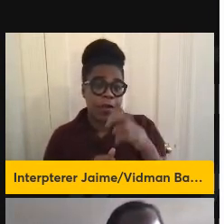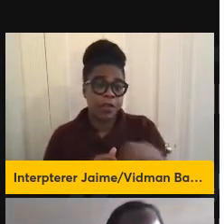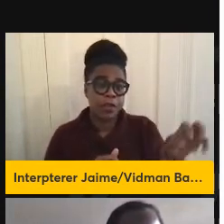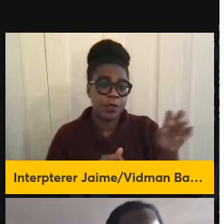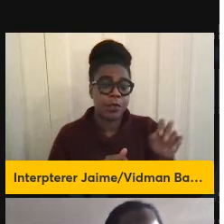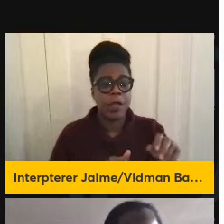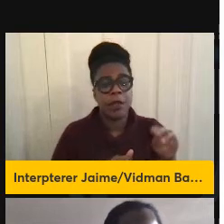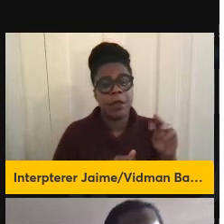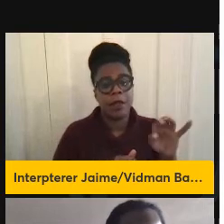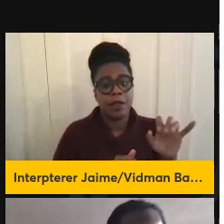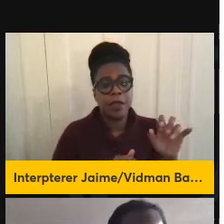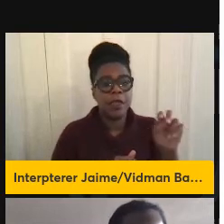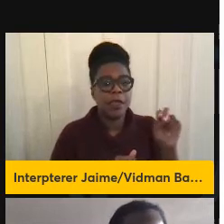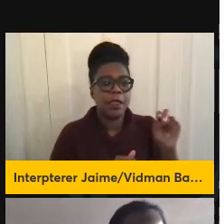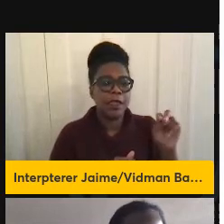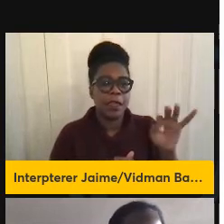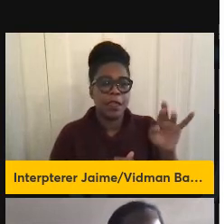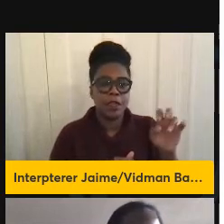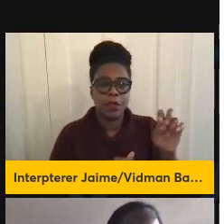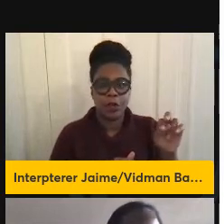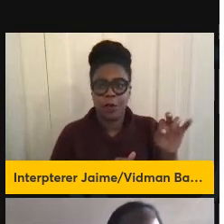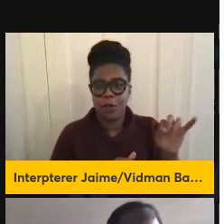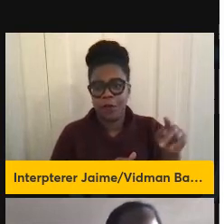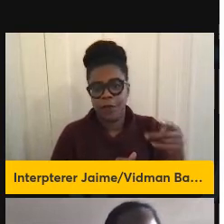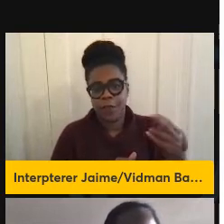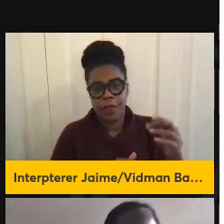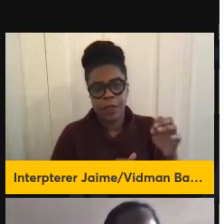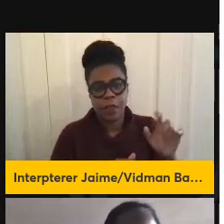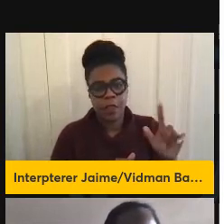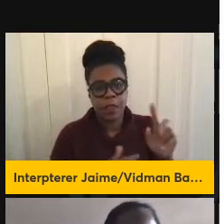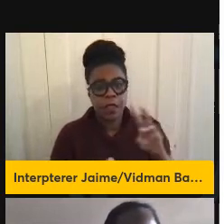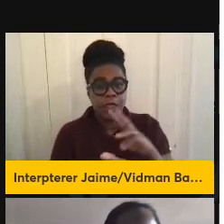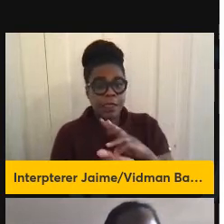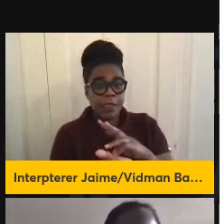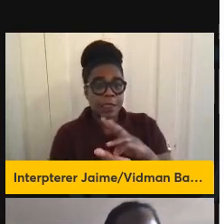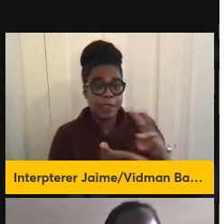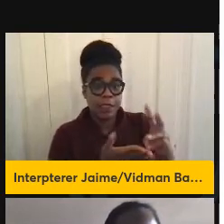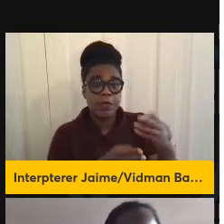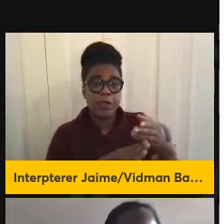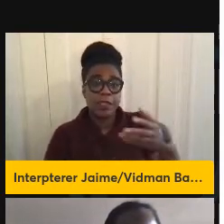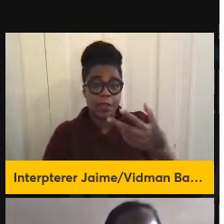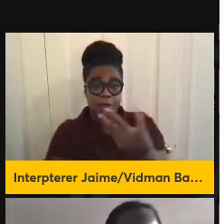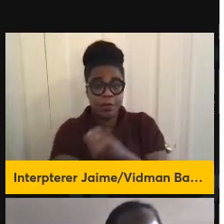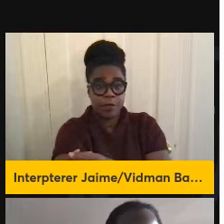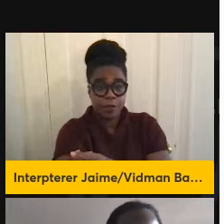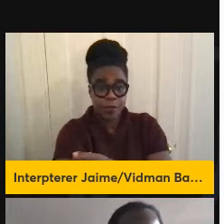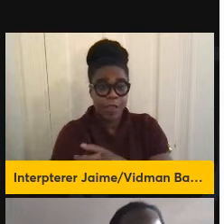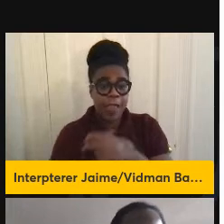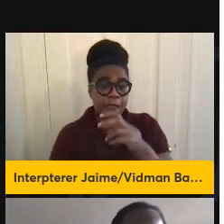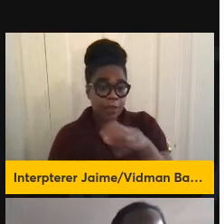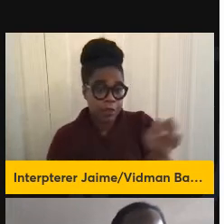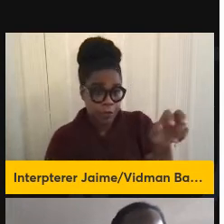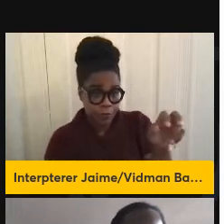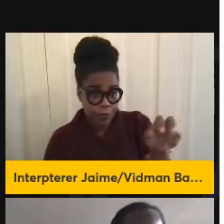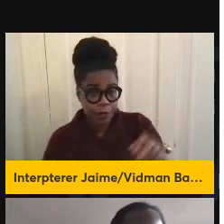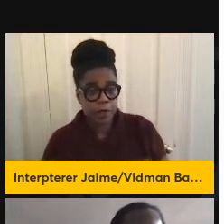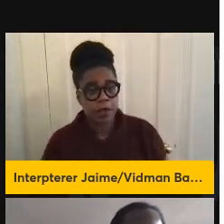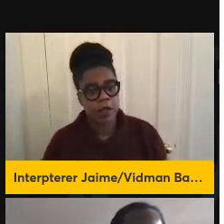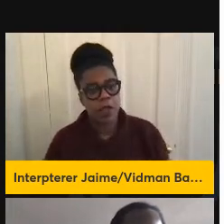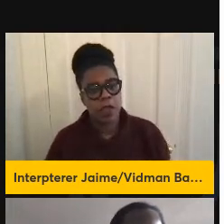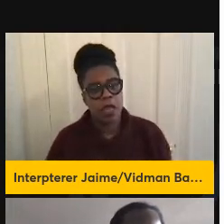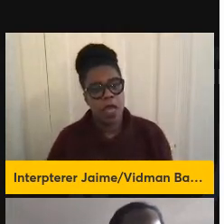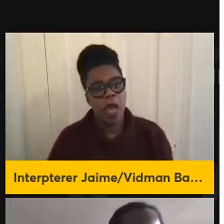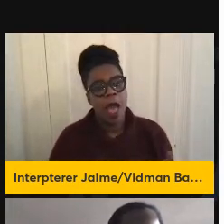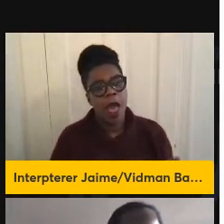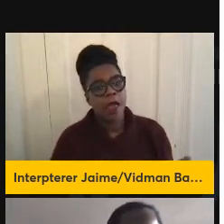antigen, nitrophenol. And 6 weeks post immunization and adoptive transfer, I began to